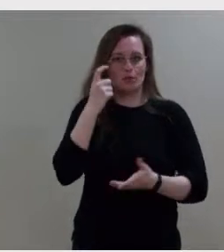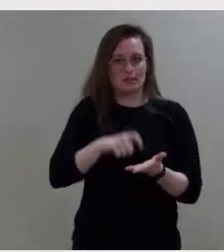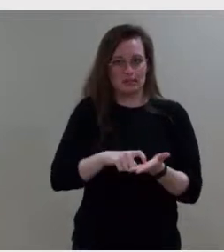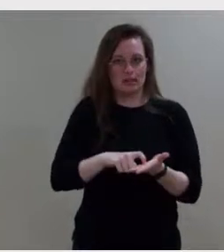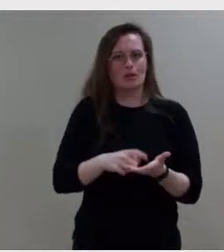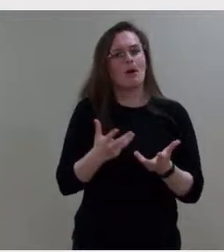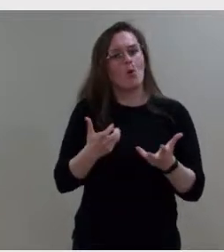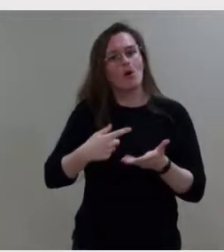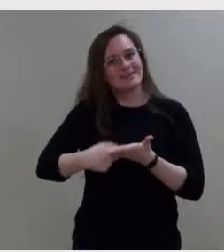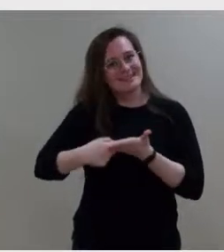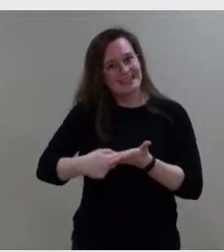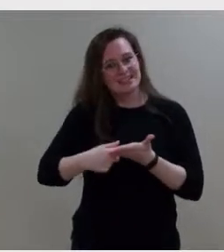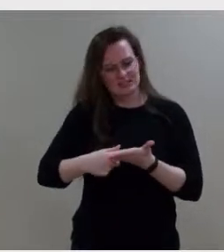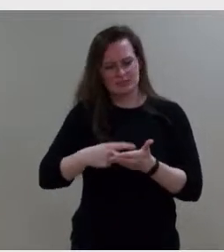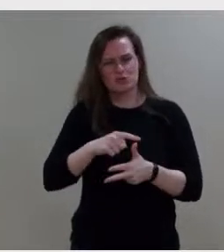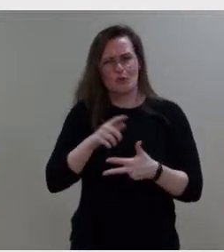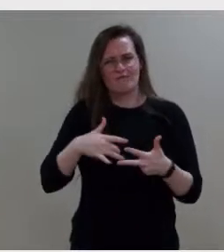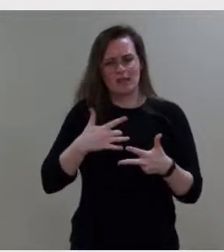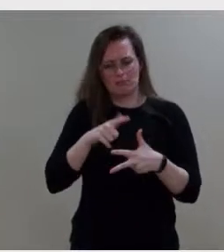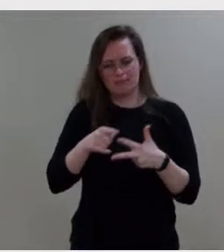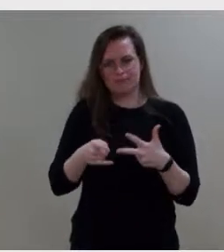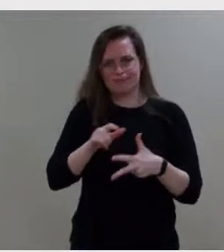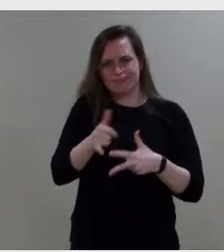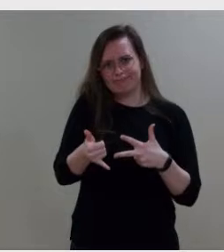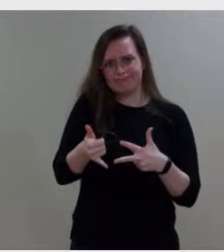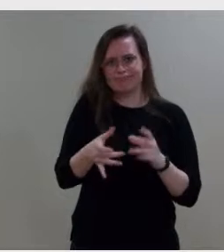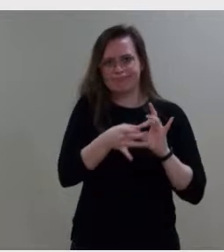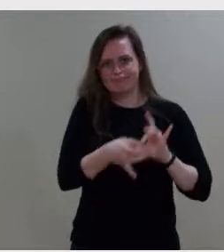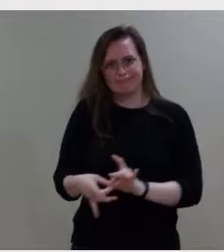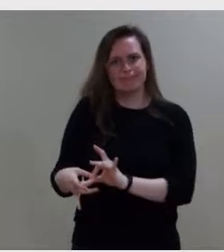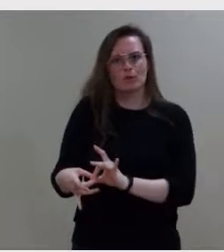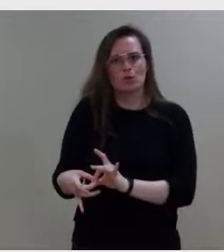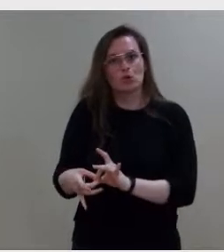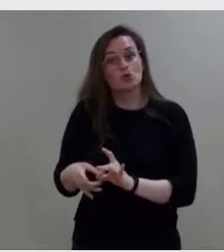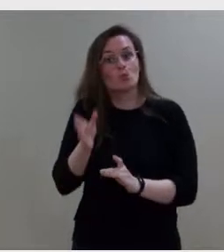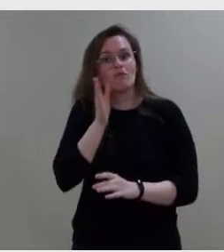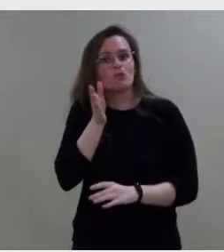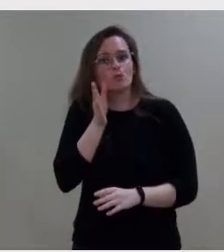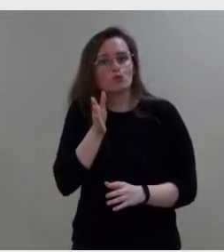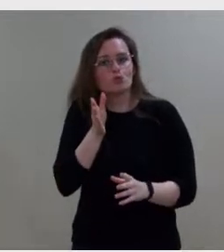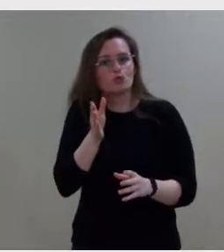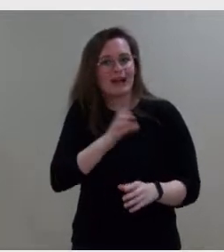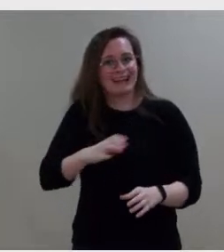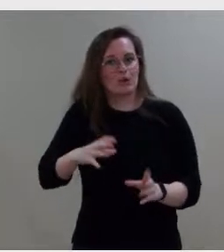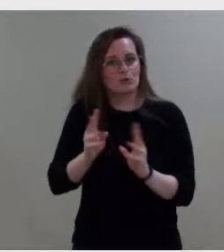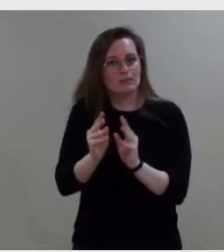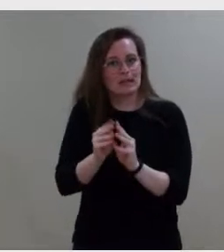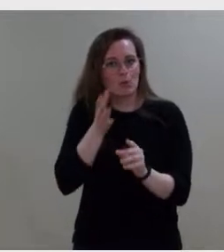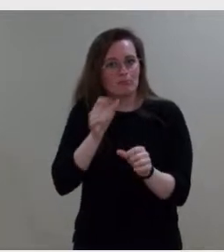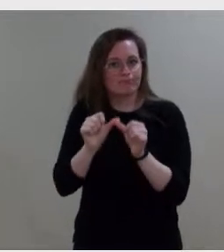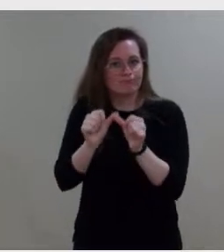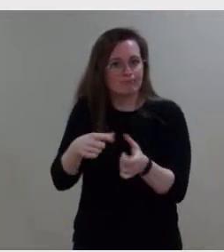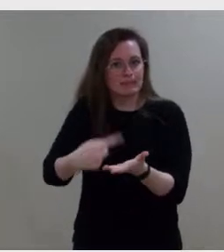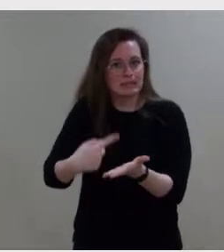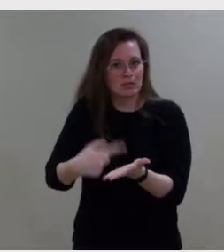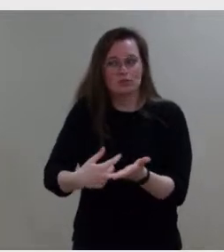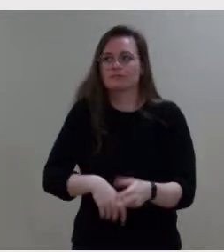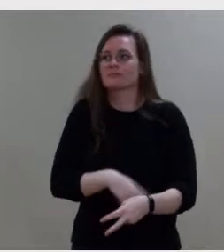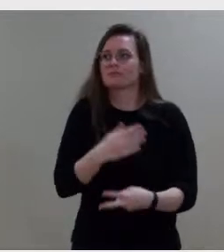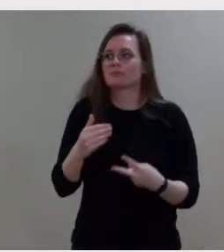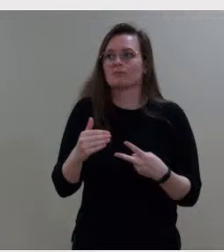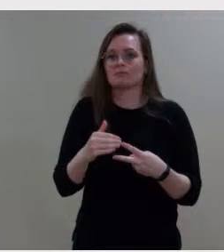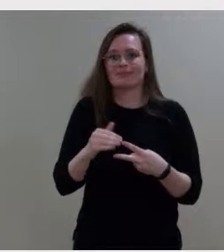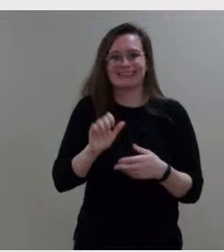being all tied together, and we would see them coming forward at the next council meeting to be ratified. And one establishes interest